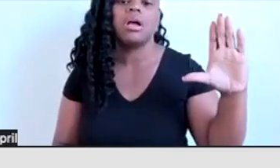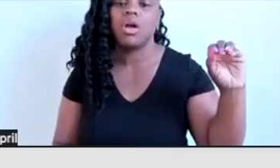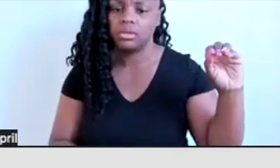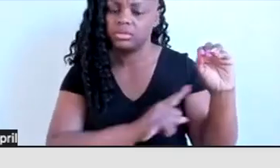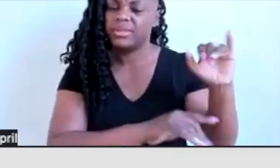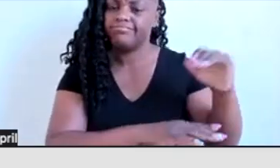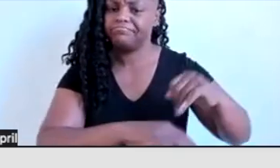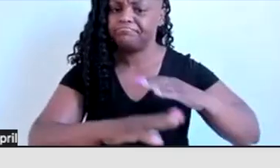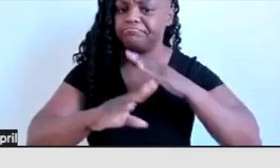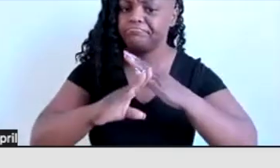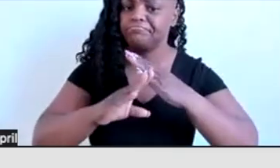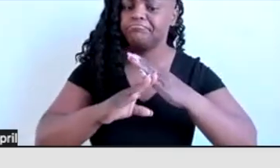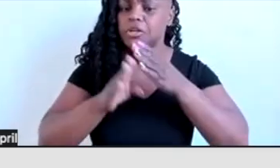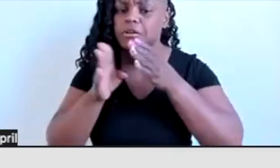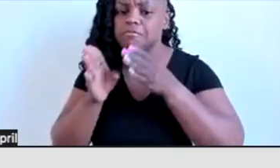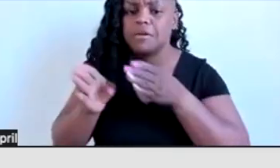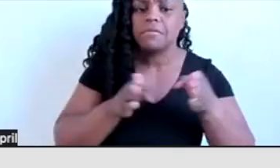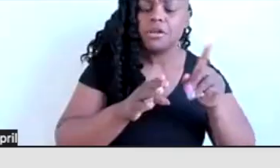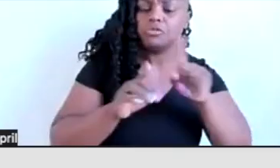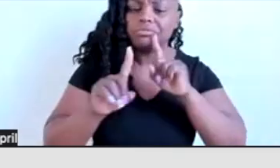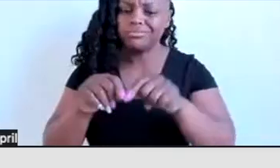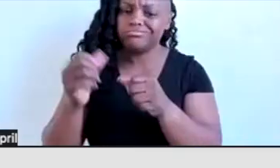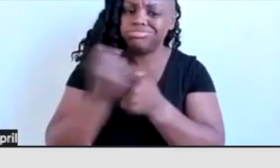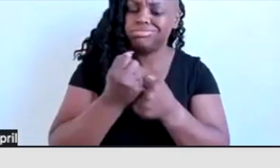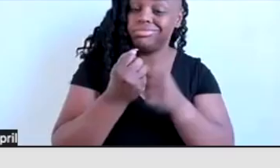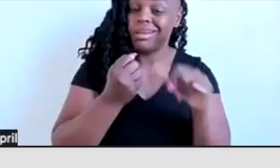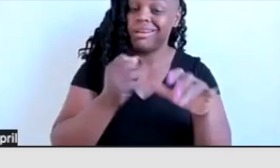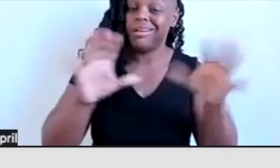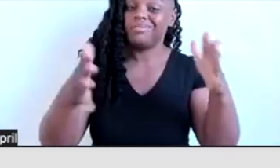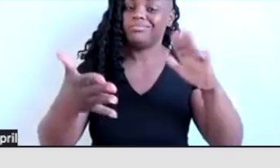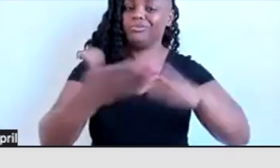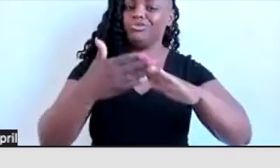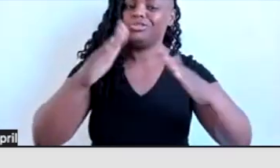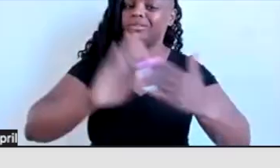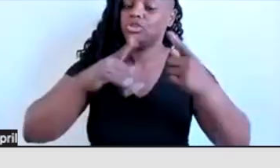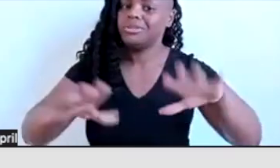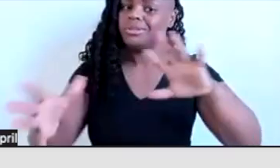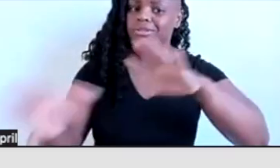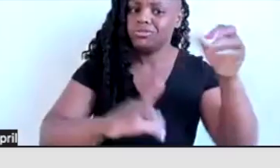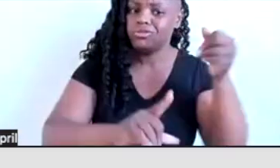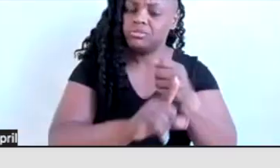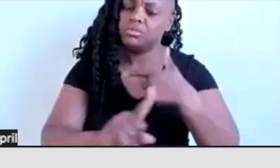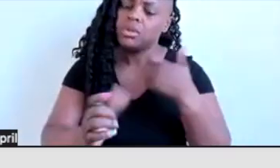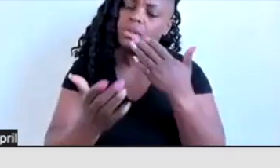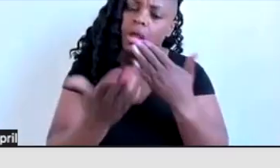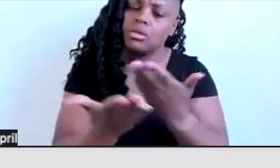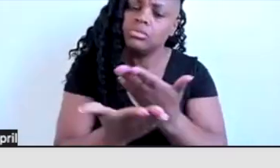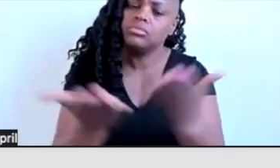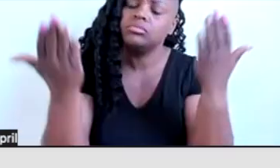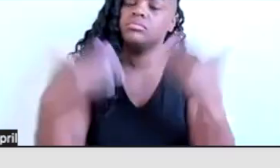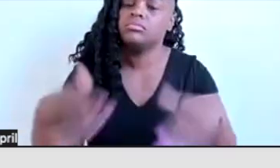to support the community during disasters. We want to thank the United Way Bay Area for funding this